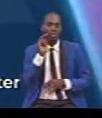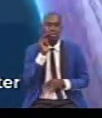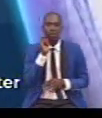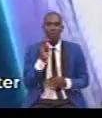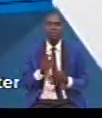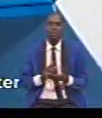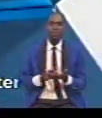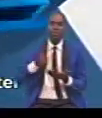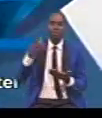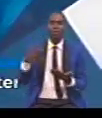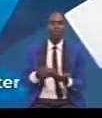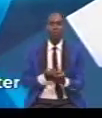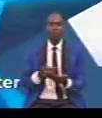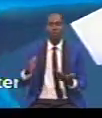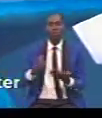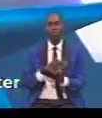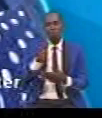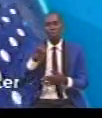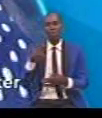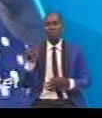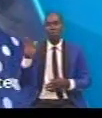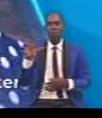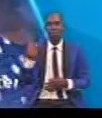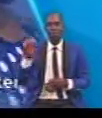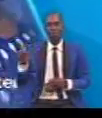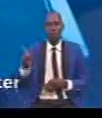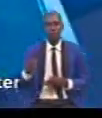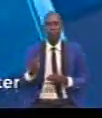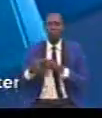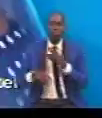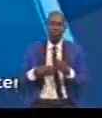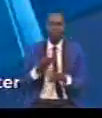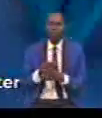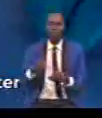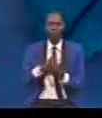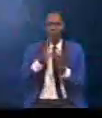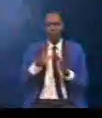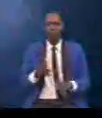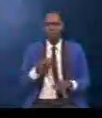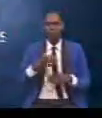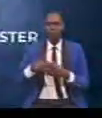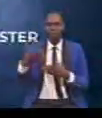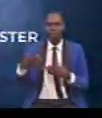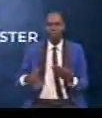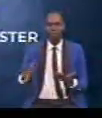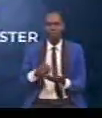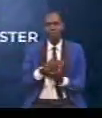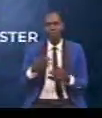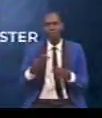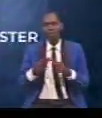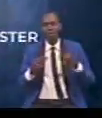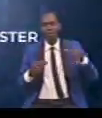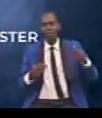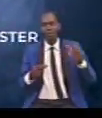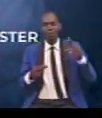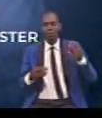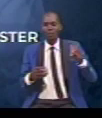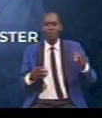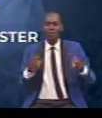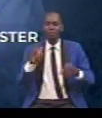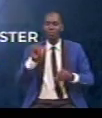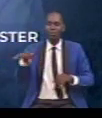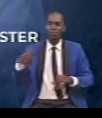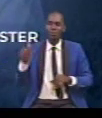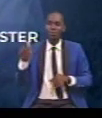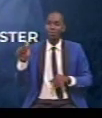Glorious gospel music by the GCK Global Choir. And the guest gospel minister, Jared Anderson, a Christian worship leader